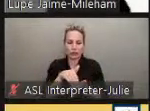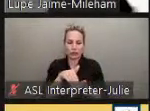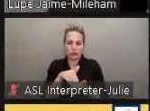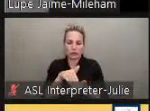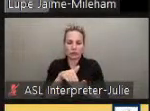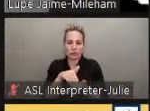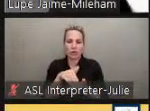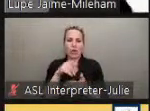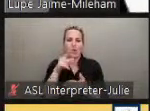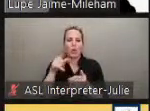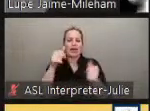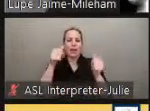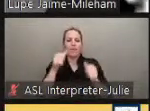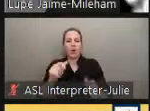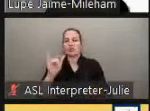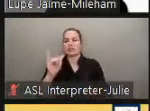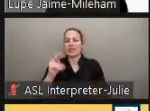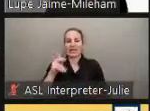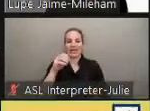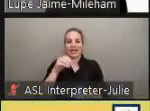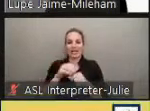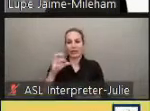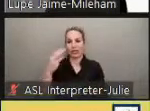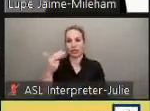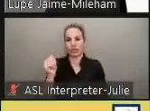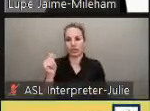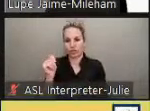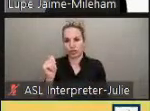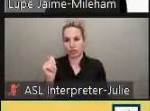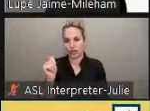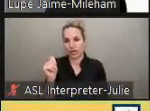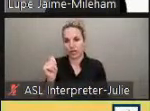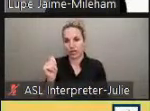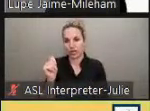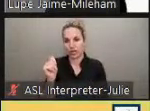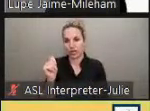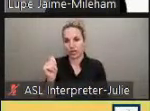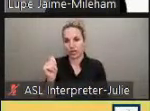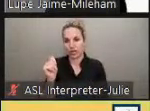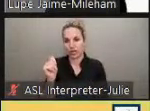can post a link in the chat to the